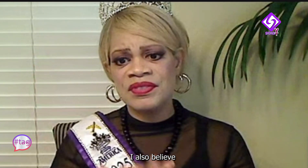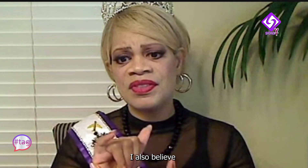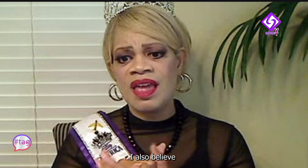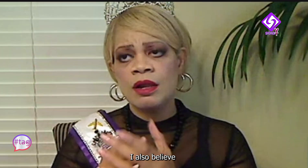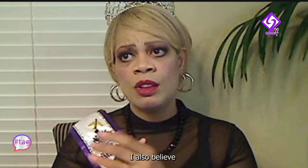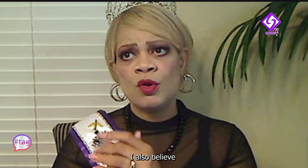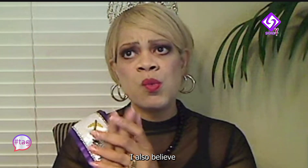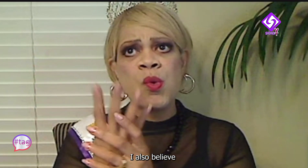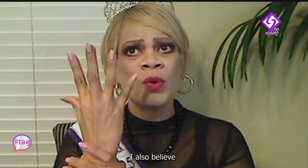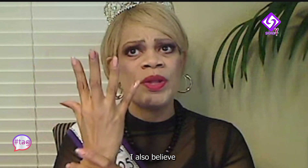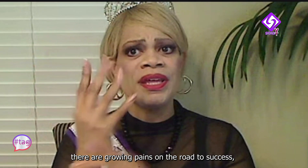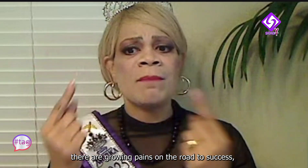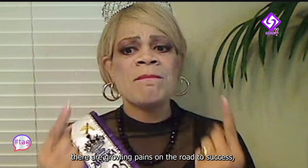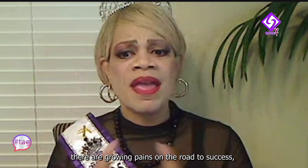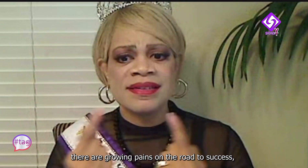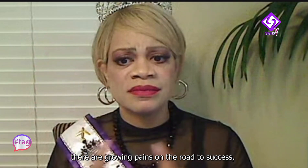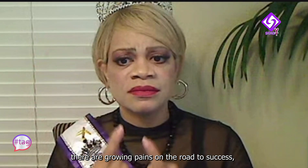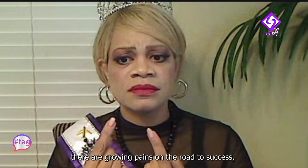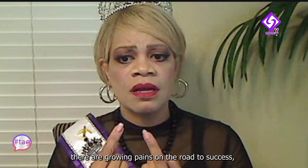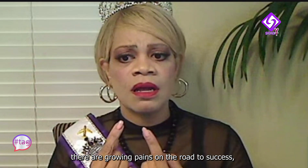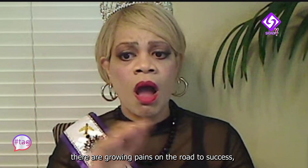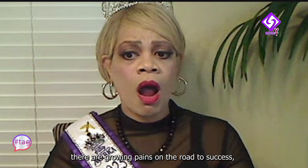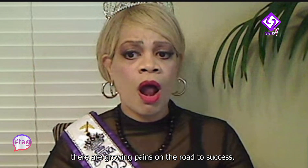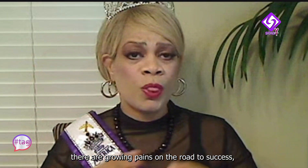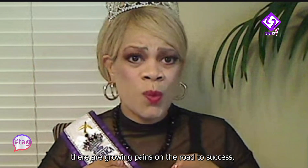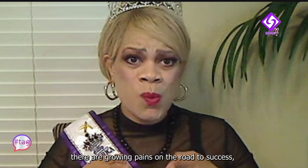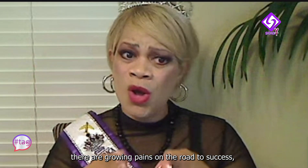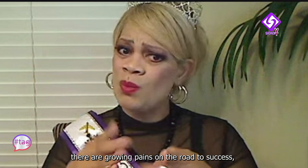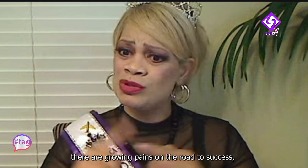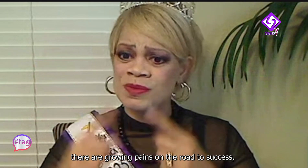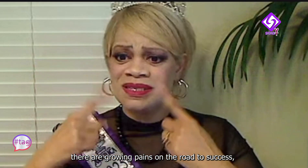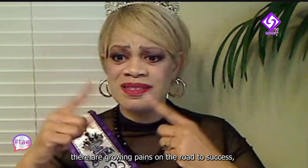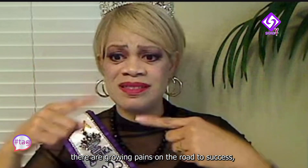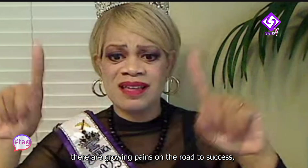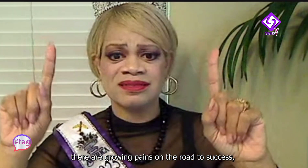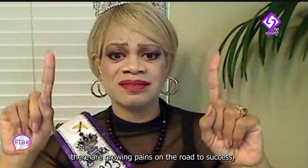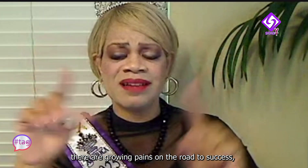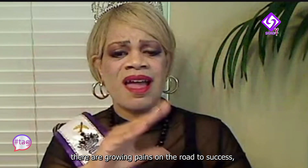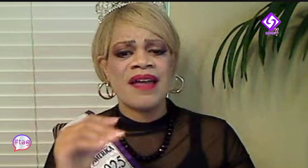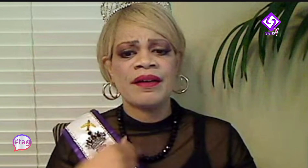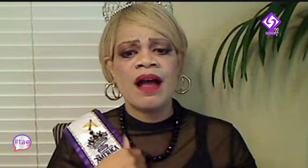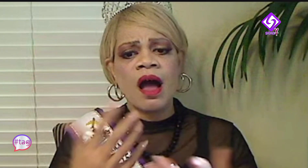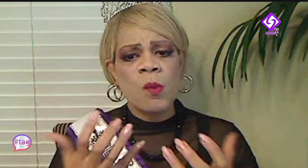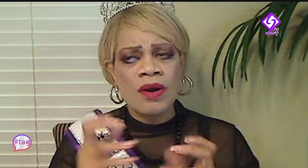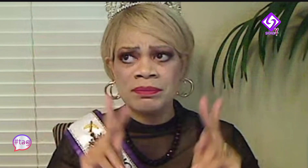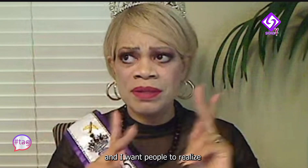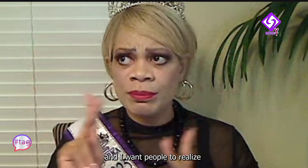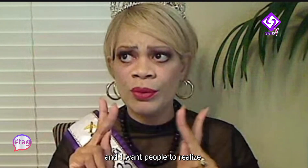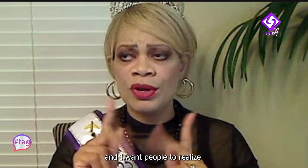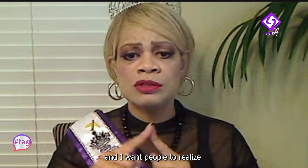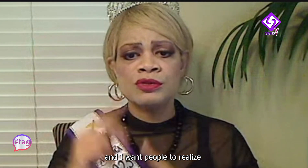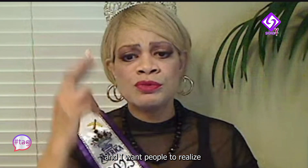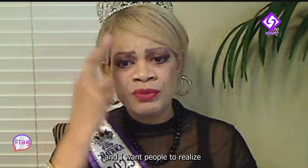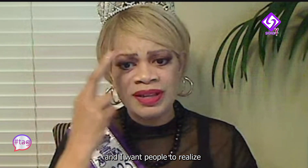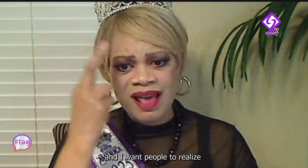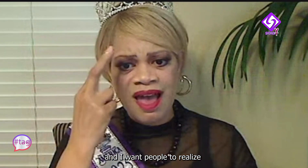I also believe there are growing pains on the road to success. And